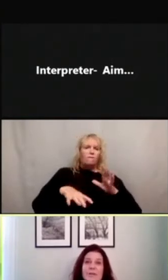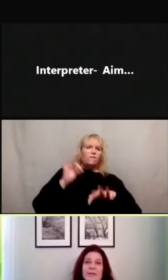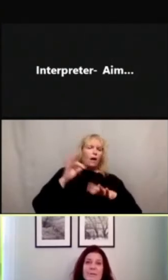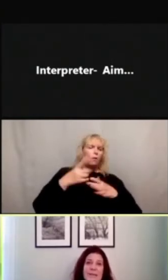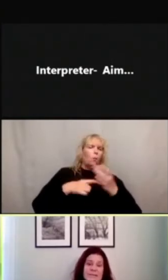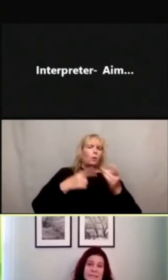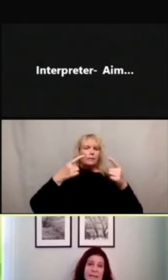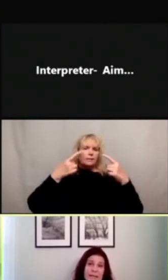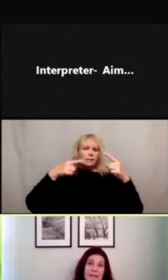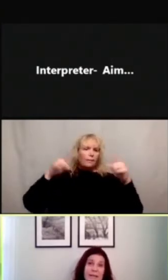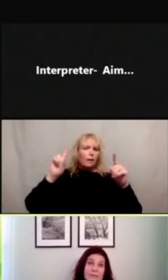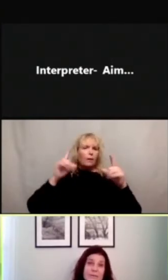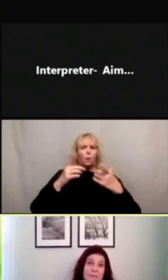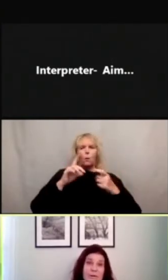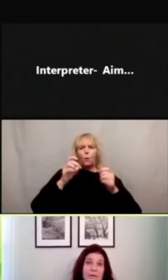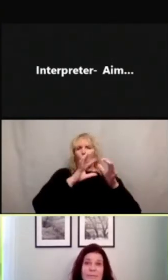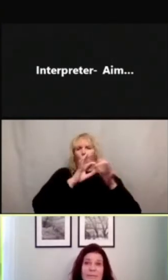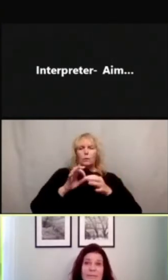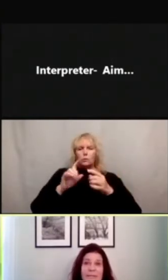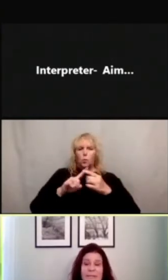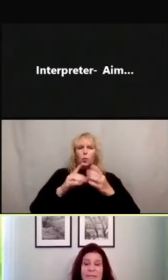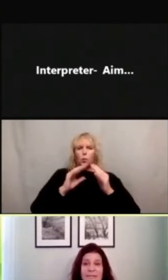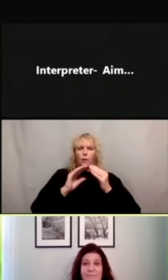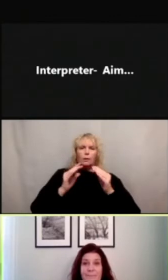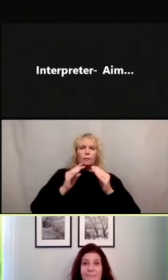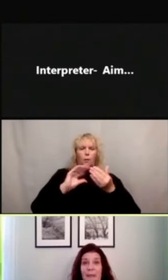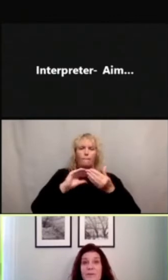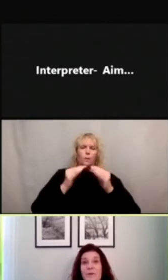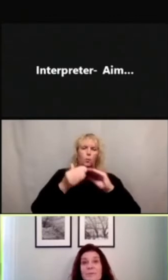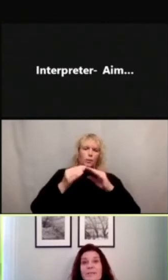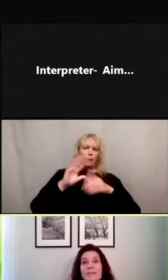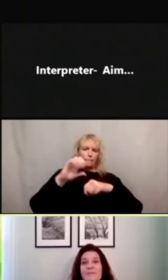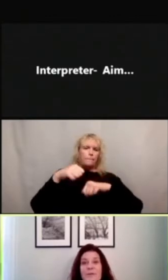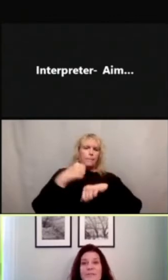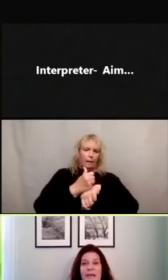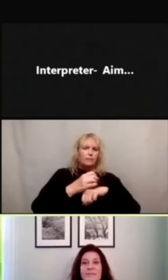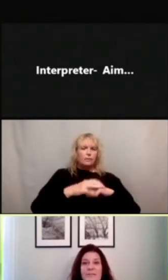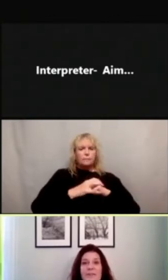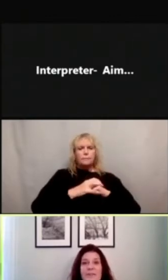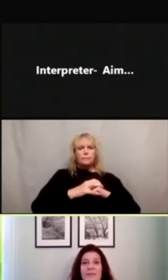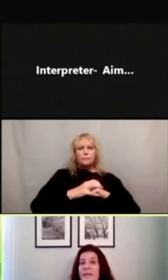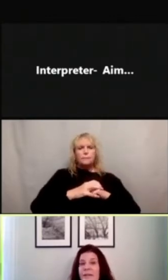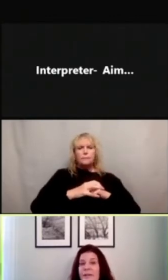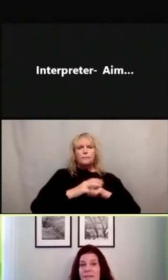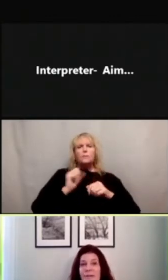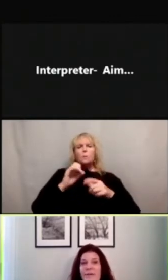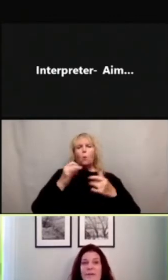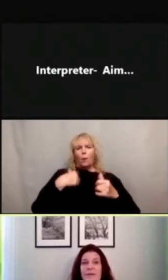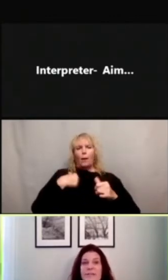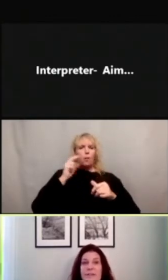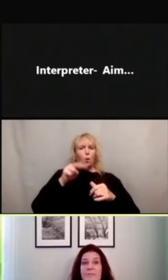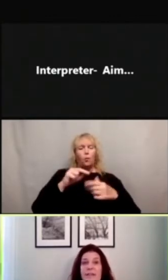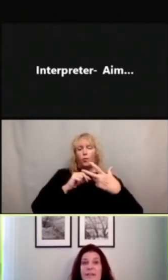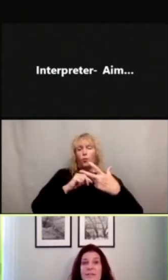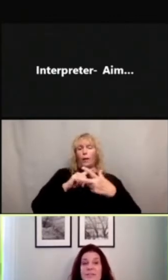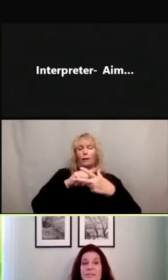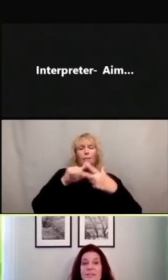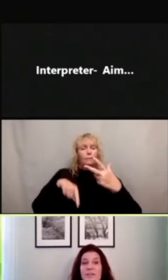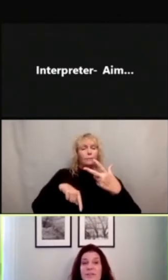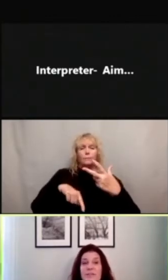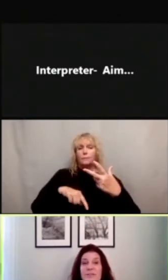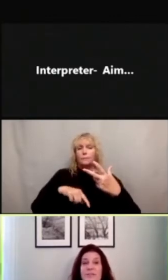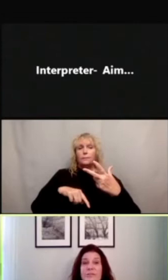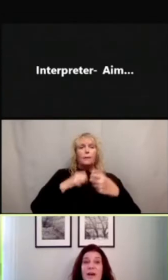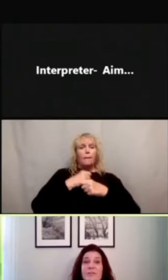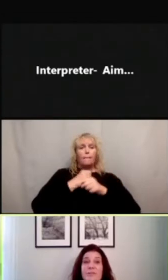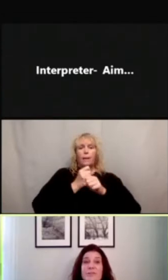having a community-based health literacy program like this. So we really focus kind of on 3 areas. We focus on making sure that